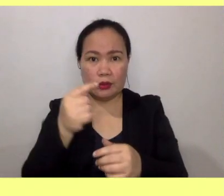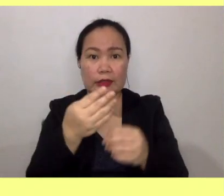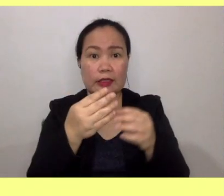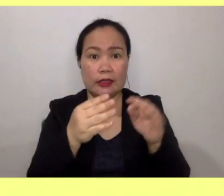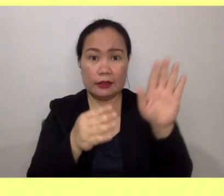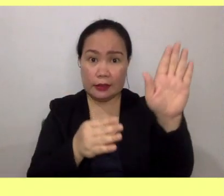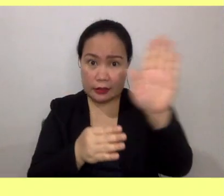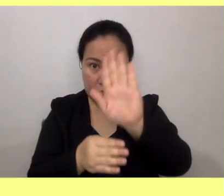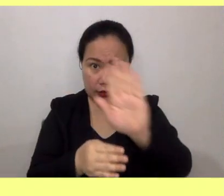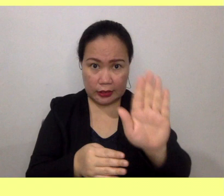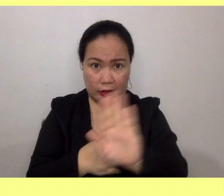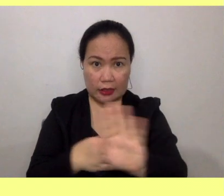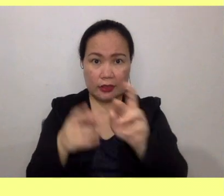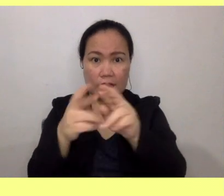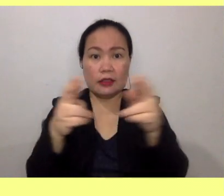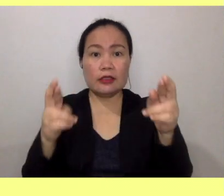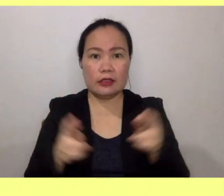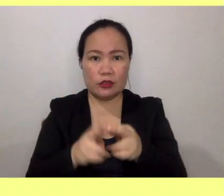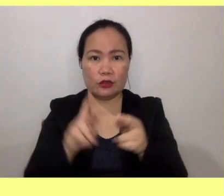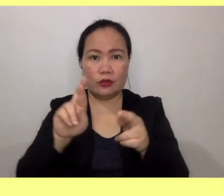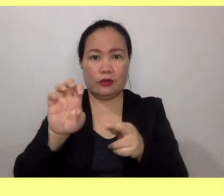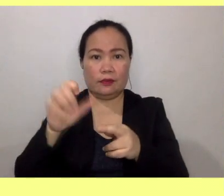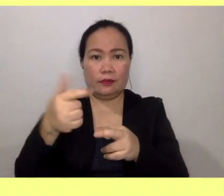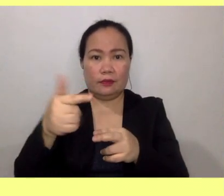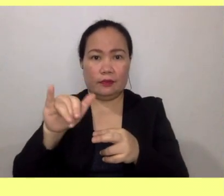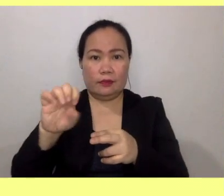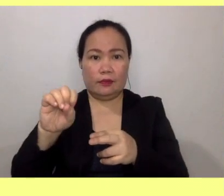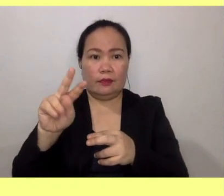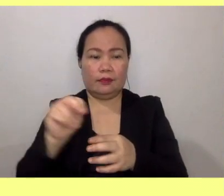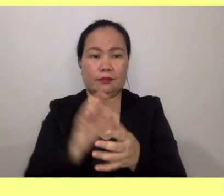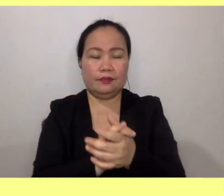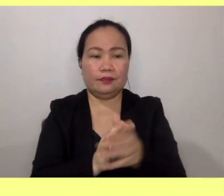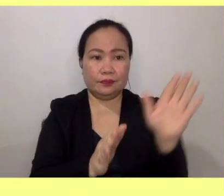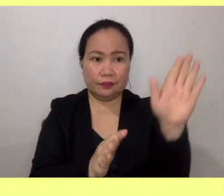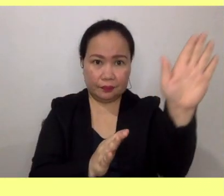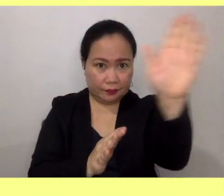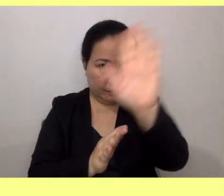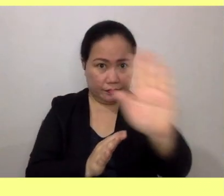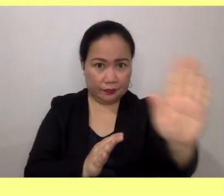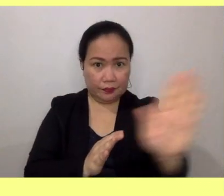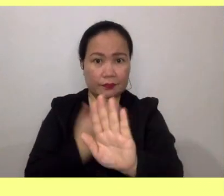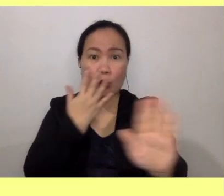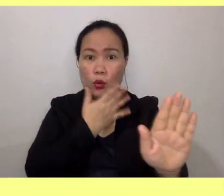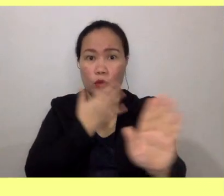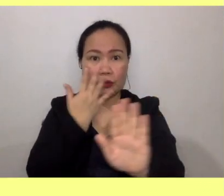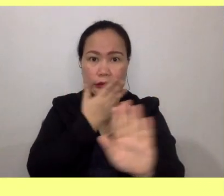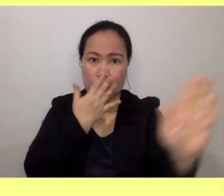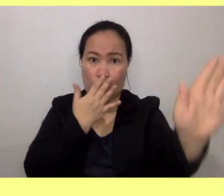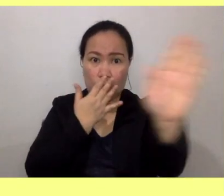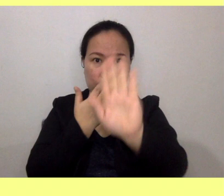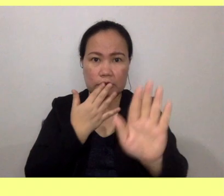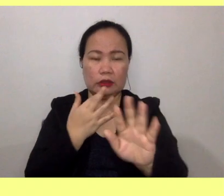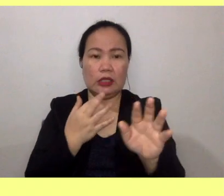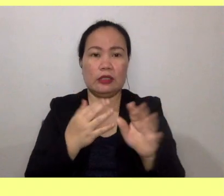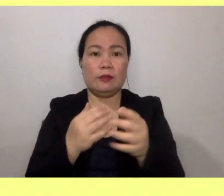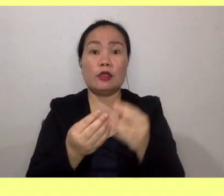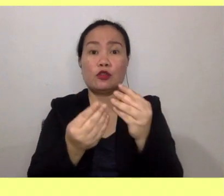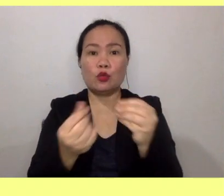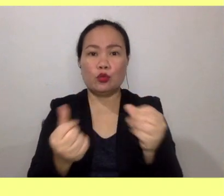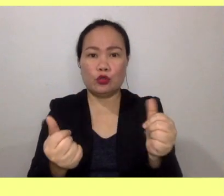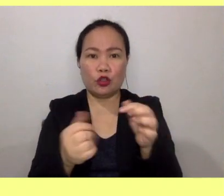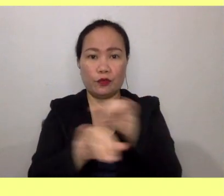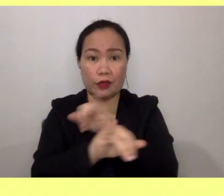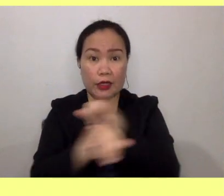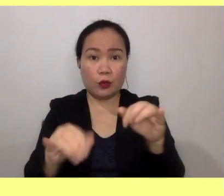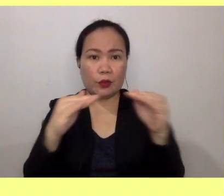shaded region. So, ito po yung tinatawag nating shaded region. So, ibig sabihin ito po yung solutions ng ating